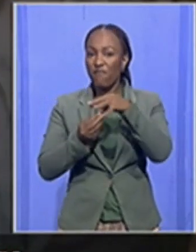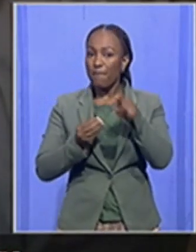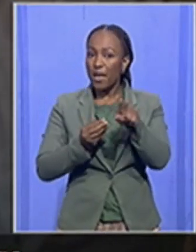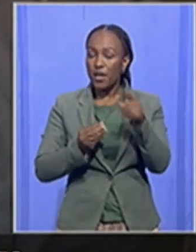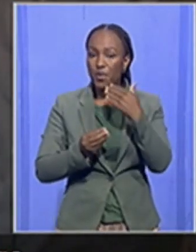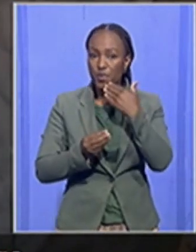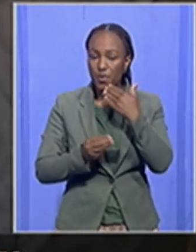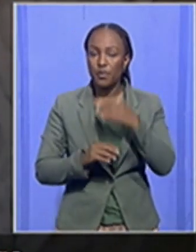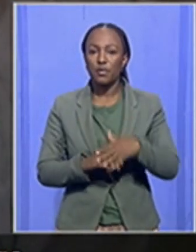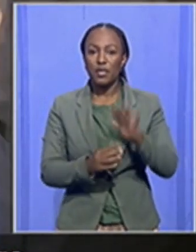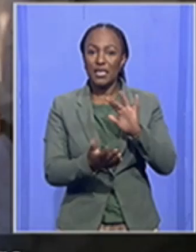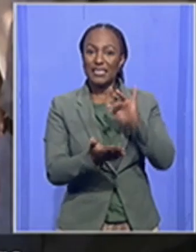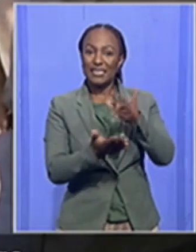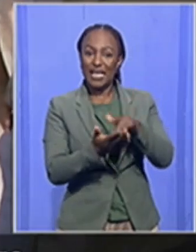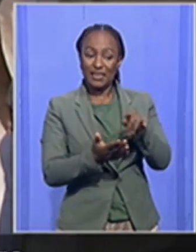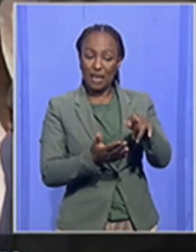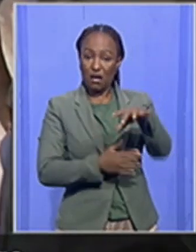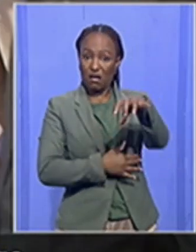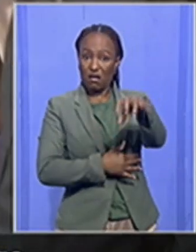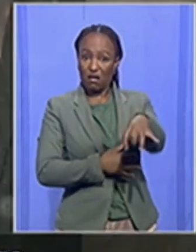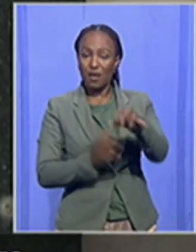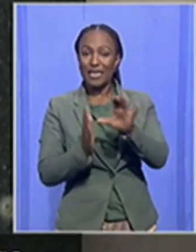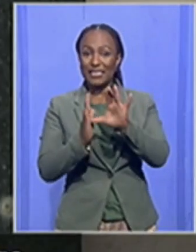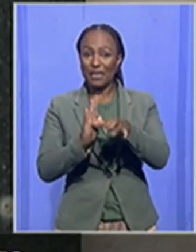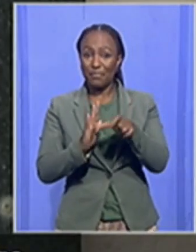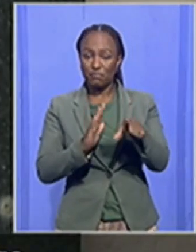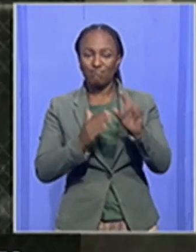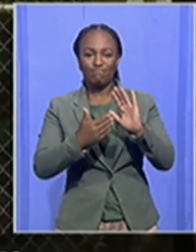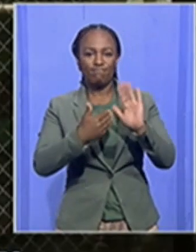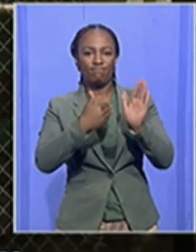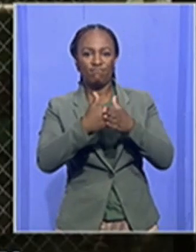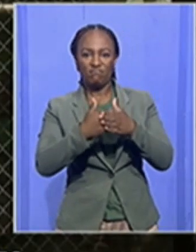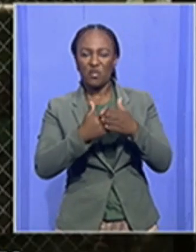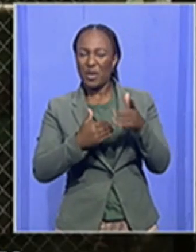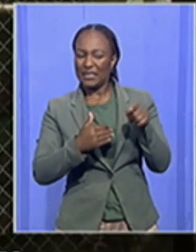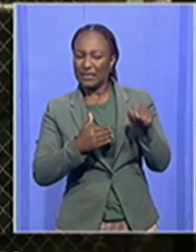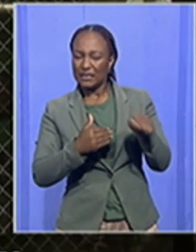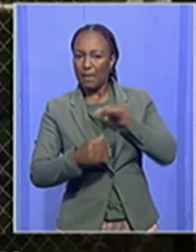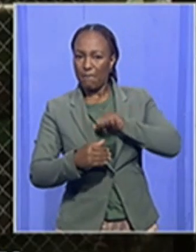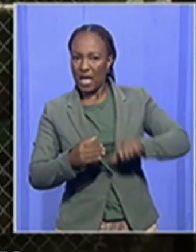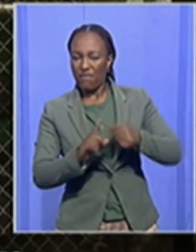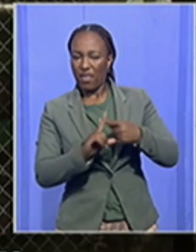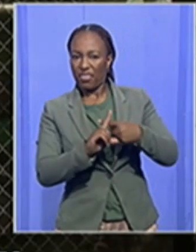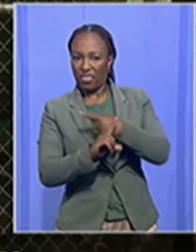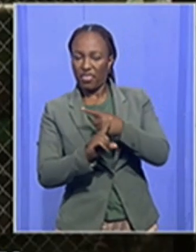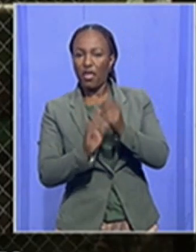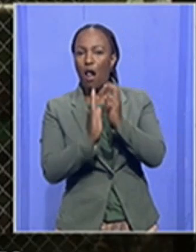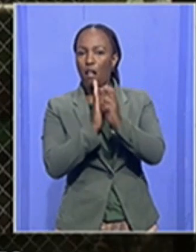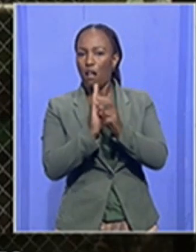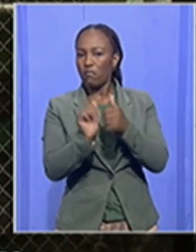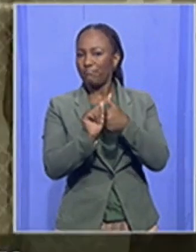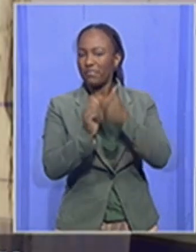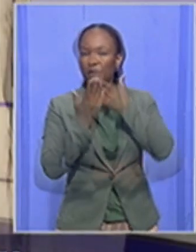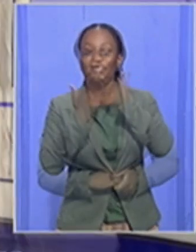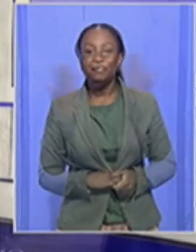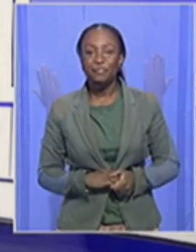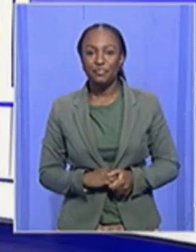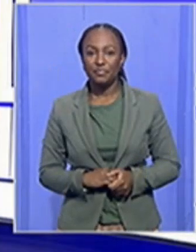Sentara ya batho bao ba phelago ka bogolofadi e tswaletšwe morago ga ditatofatšo tša tshwarompe le go se latele melao.